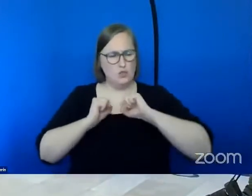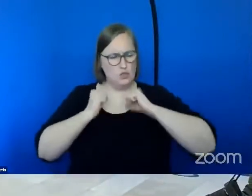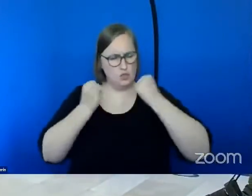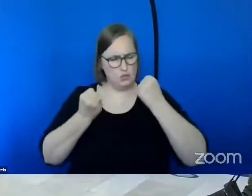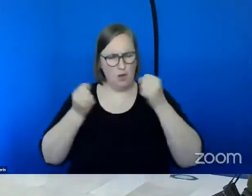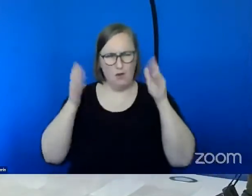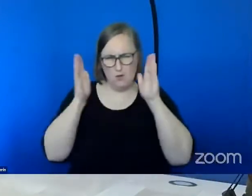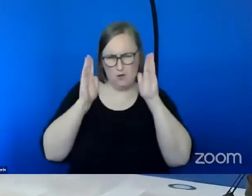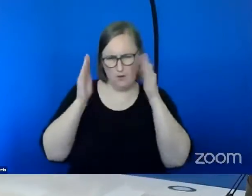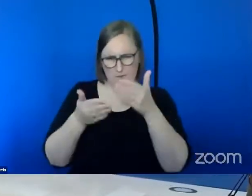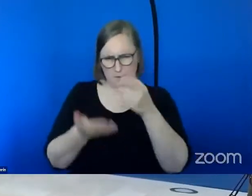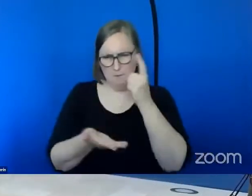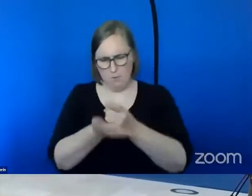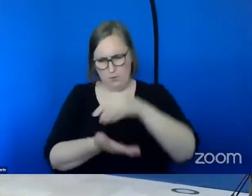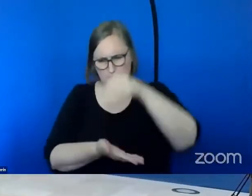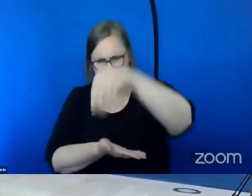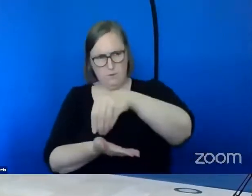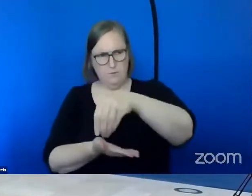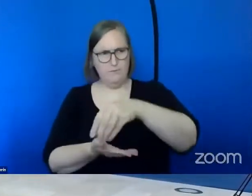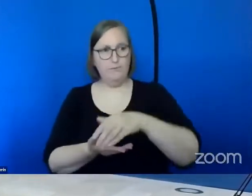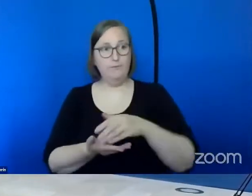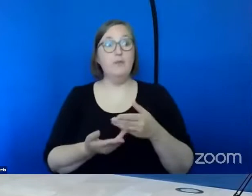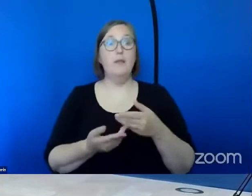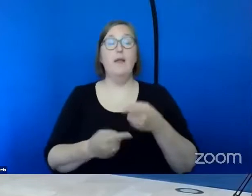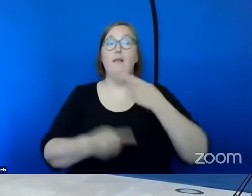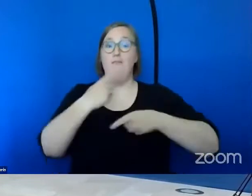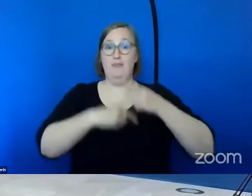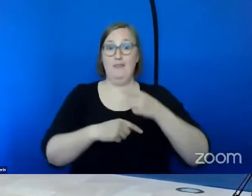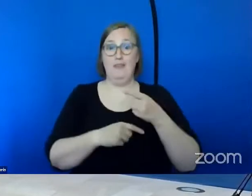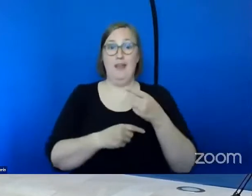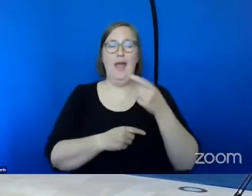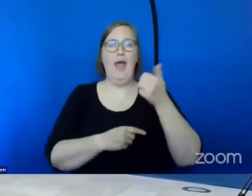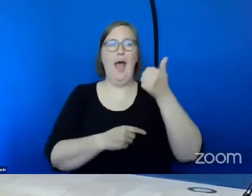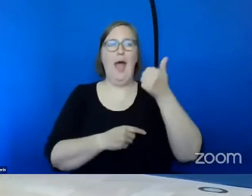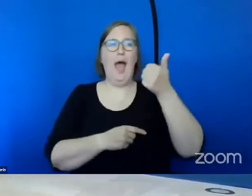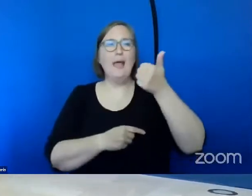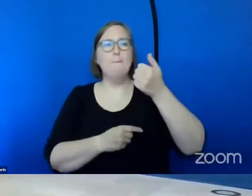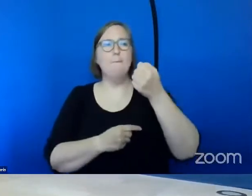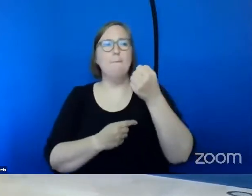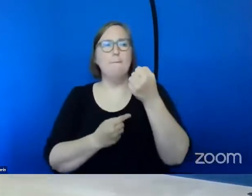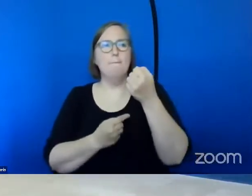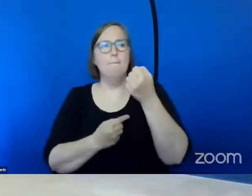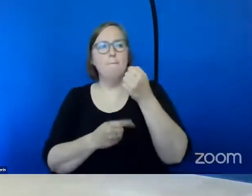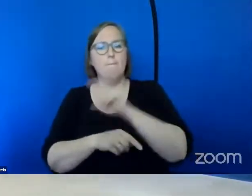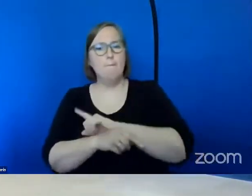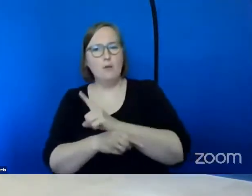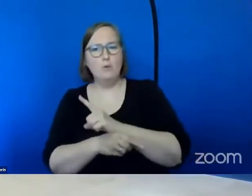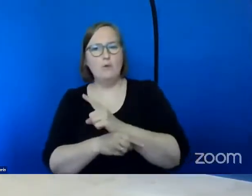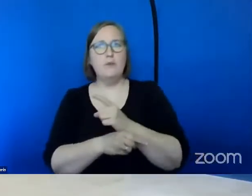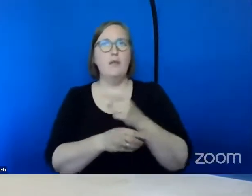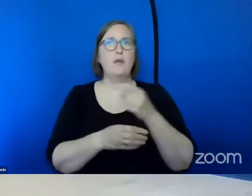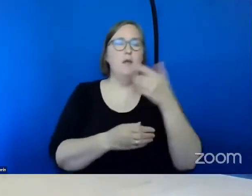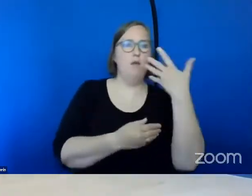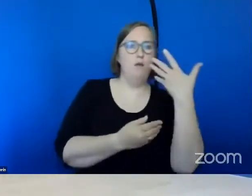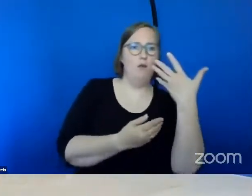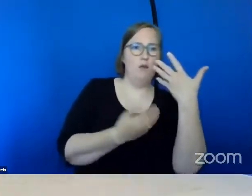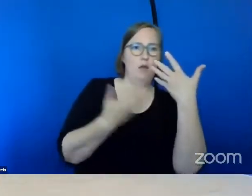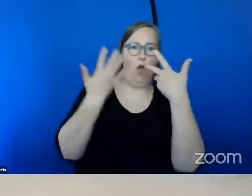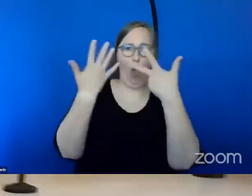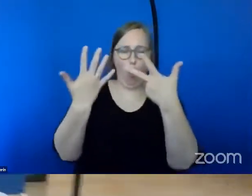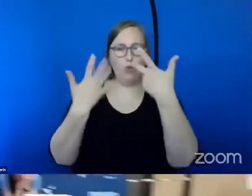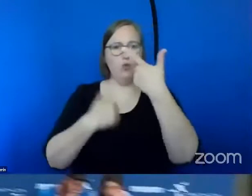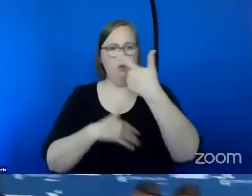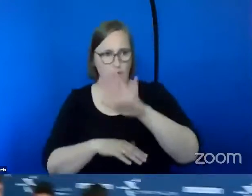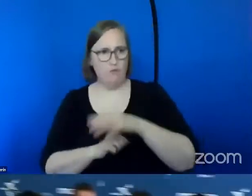here. 2:04, 2:05. He needs success. He needs to be quick with this marble, and Christophe Houchet may lose